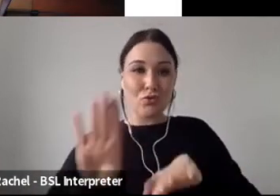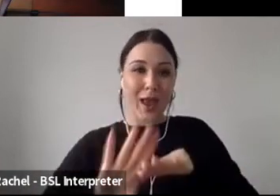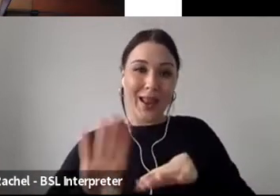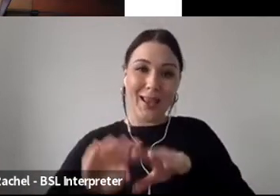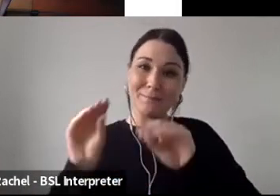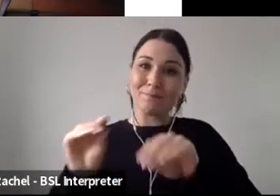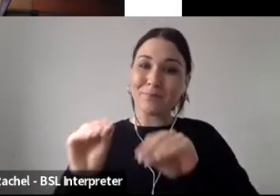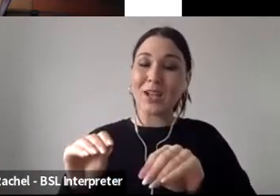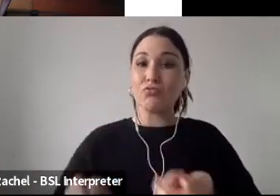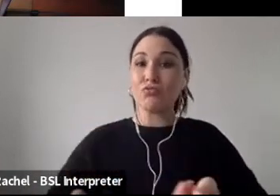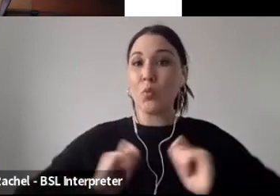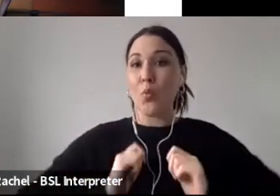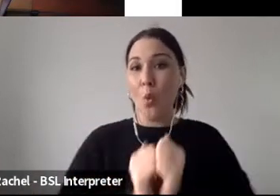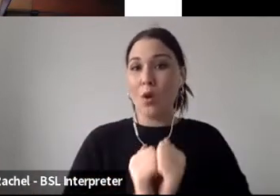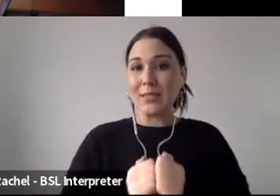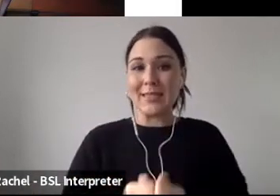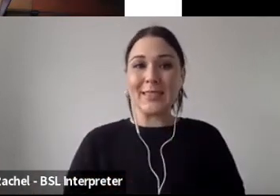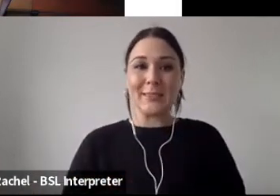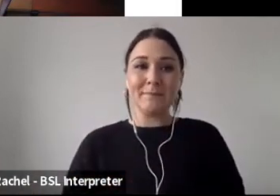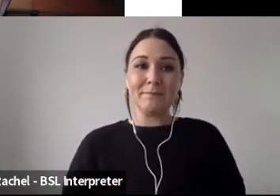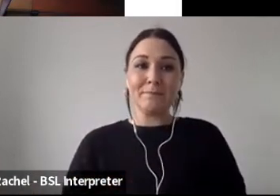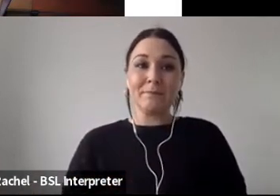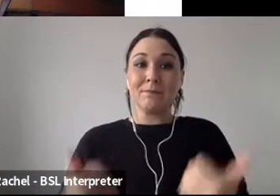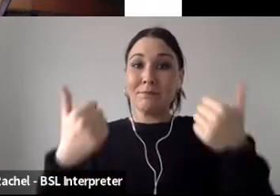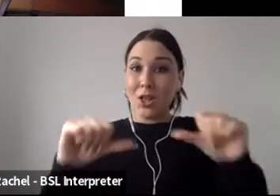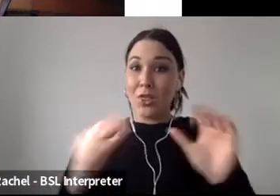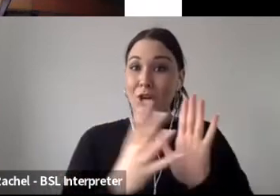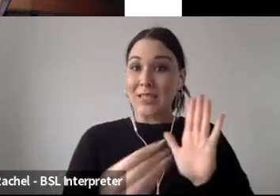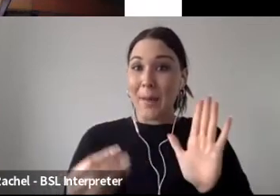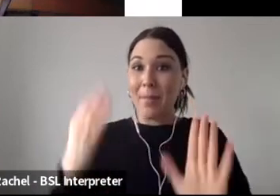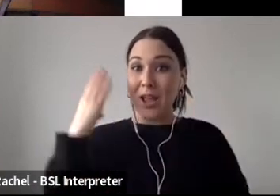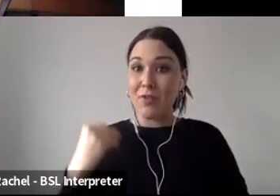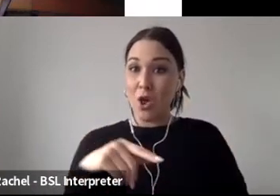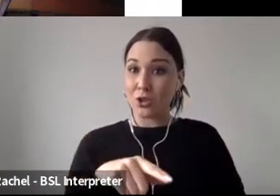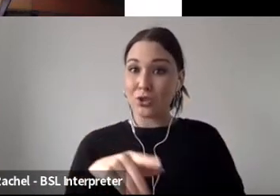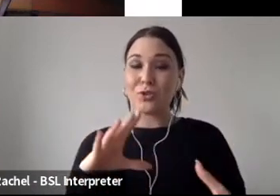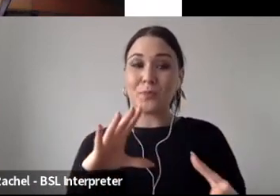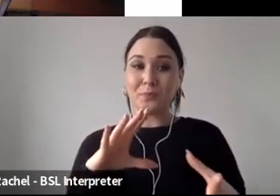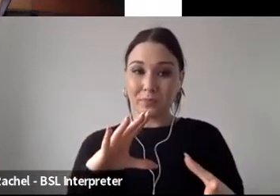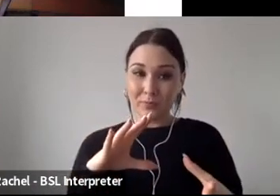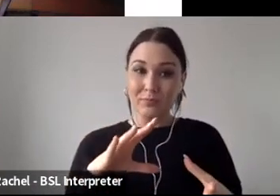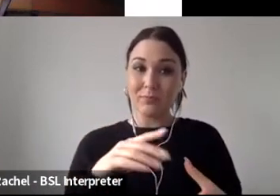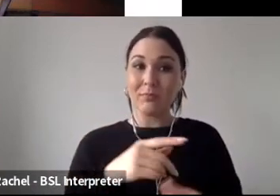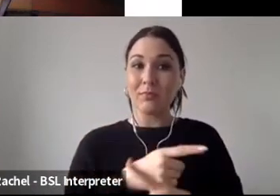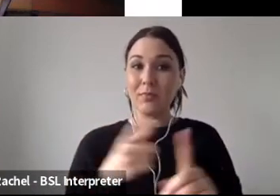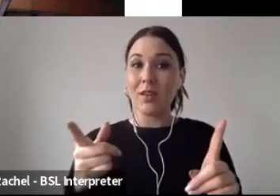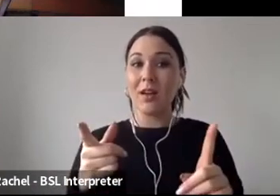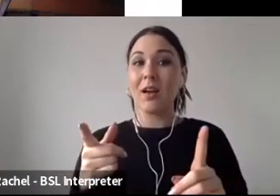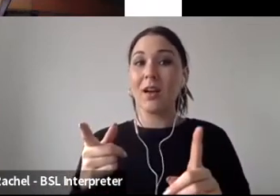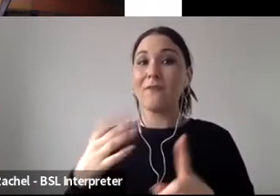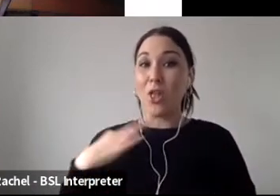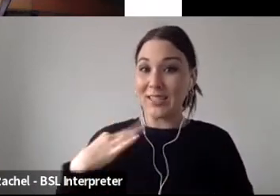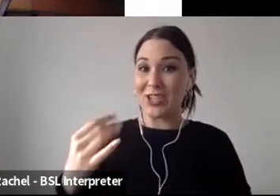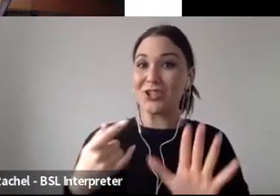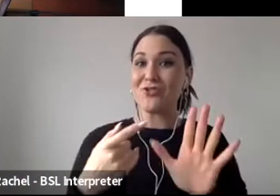And then I've got another example related to hearing loss in particular, about our volunteer Angela, who is